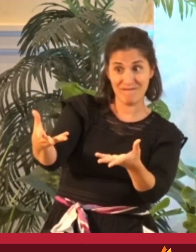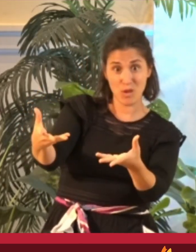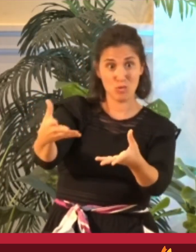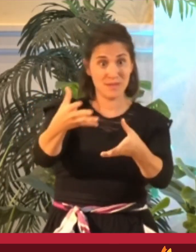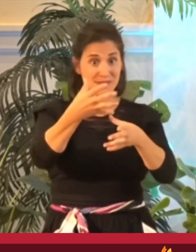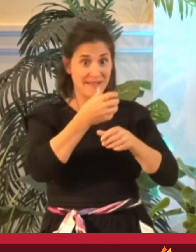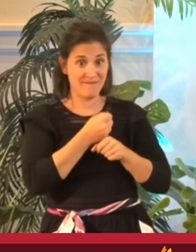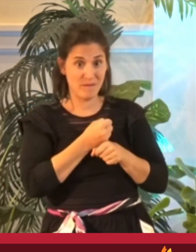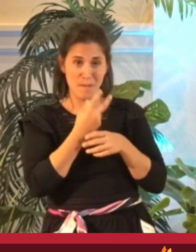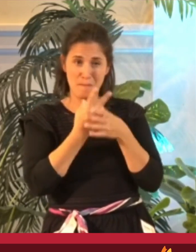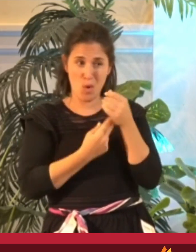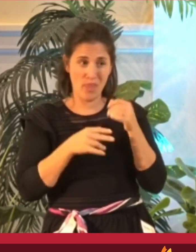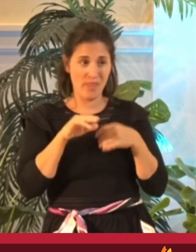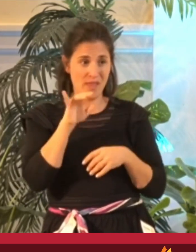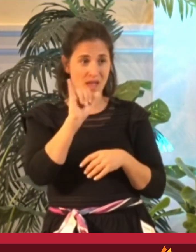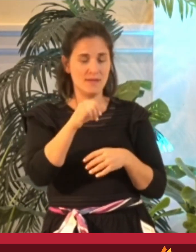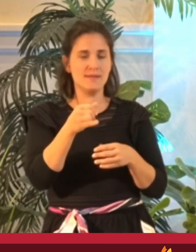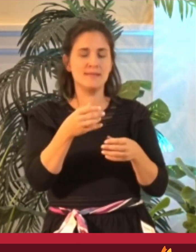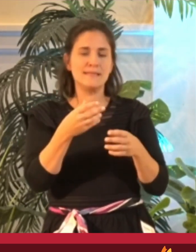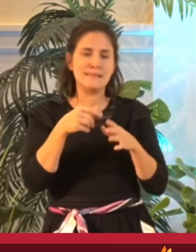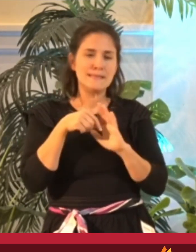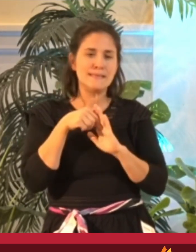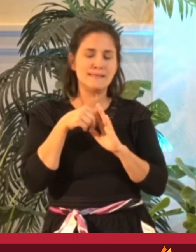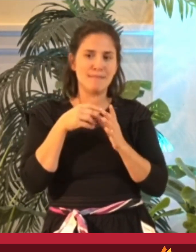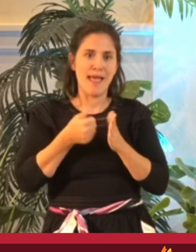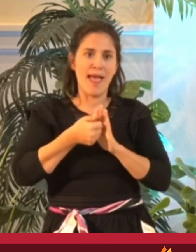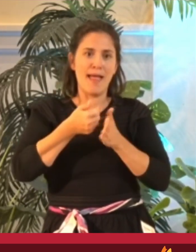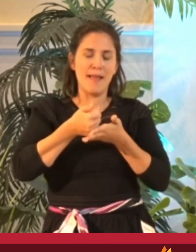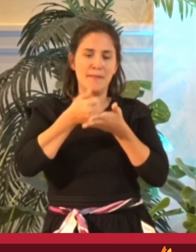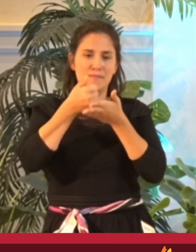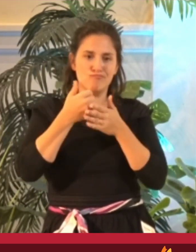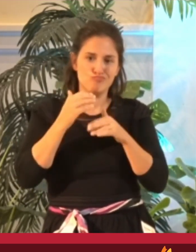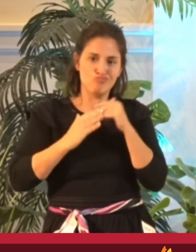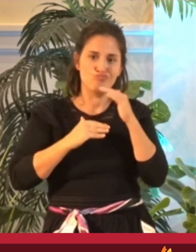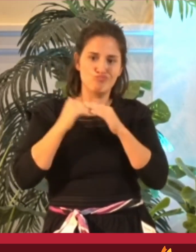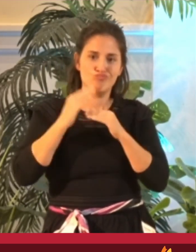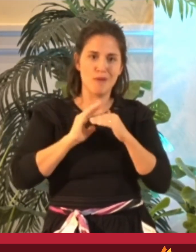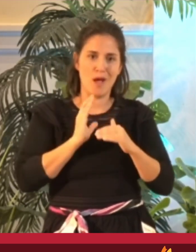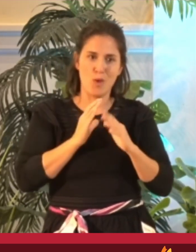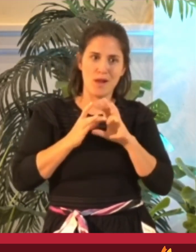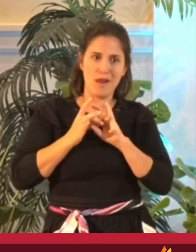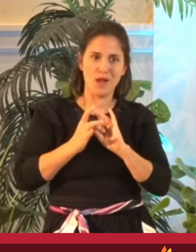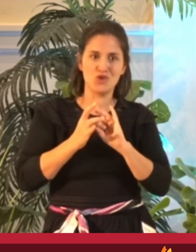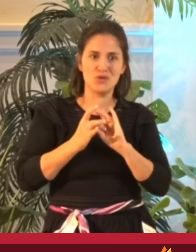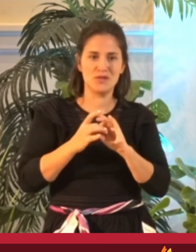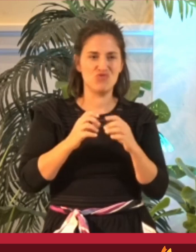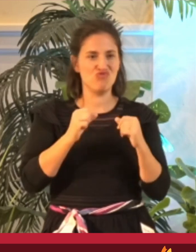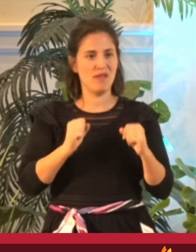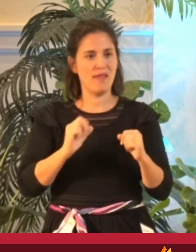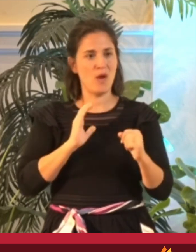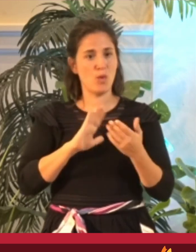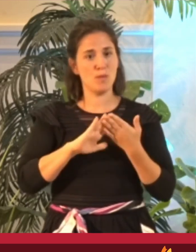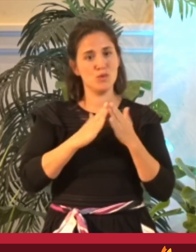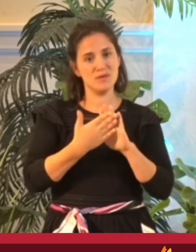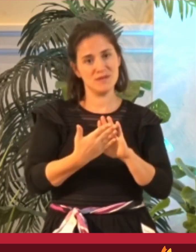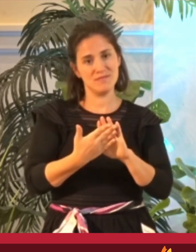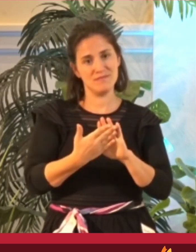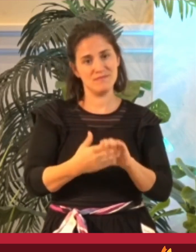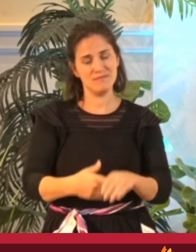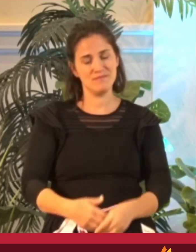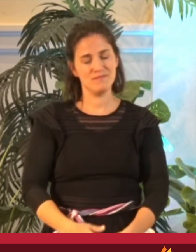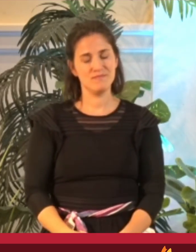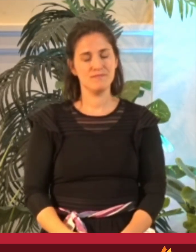connections with each other, and strengthen our community. May it be so.